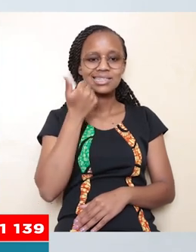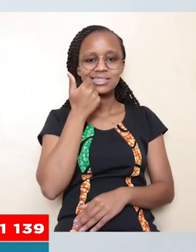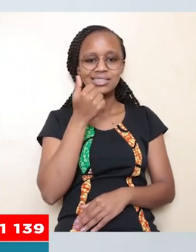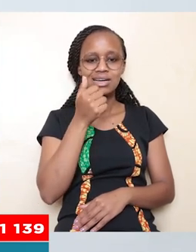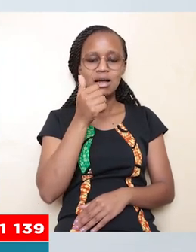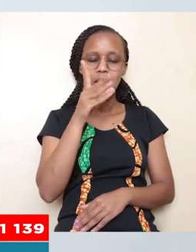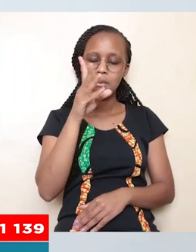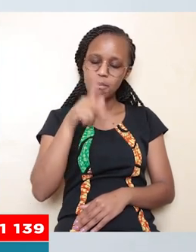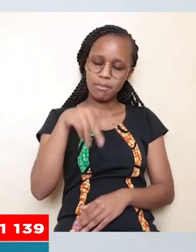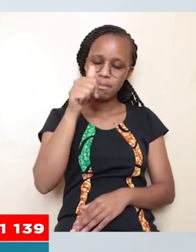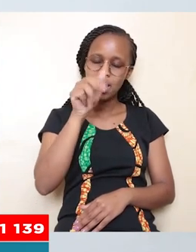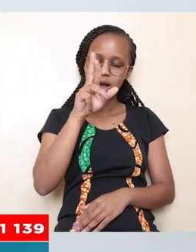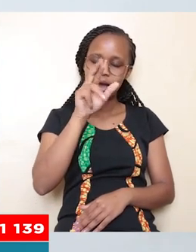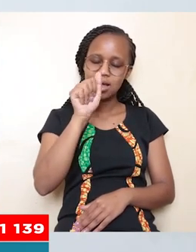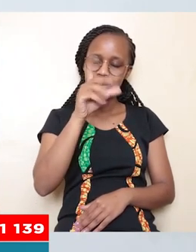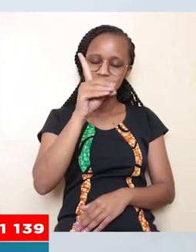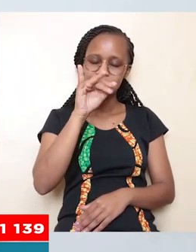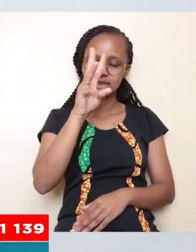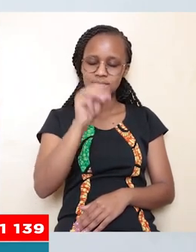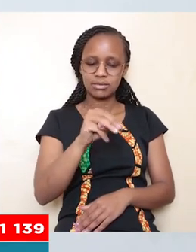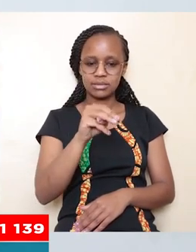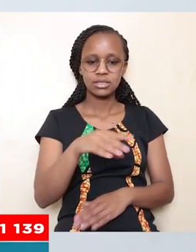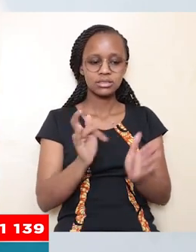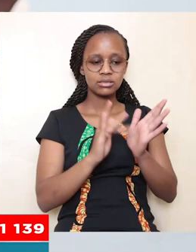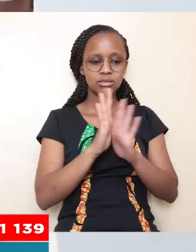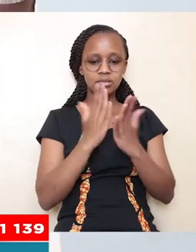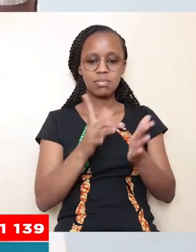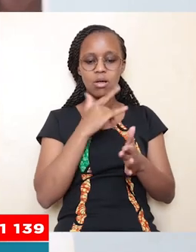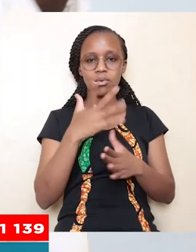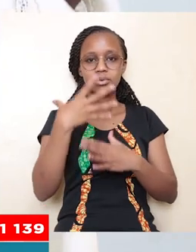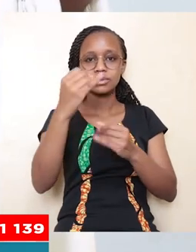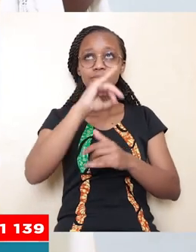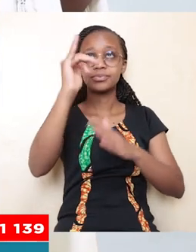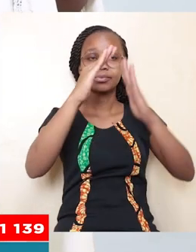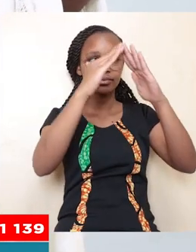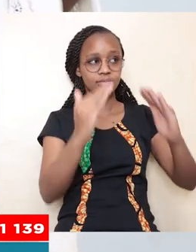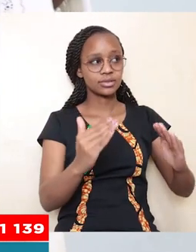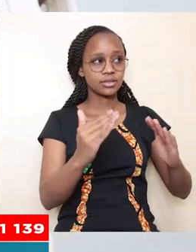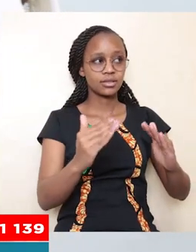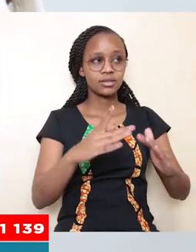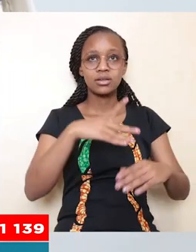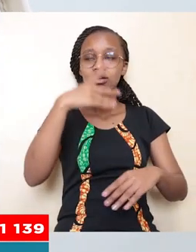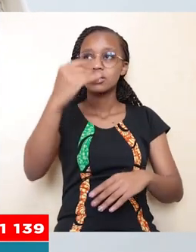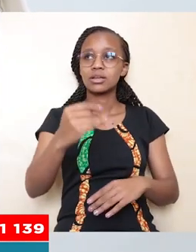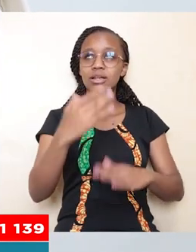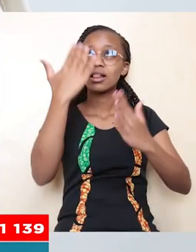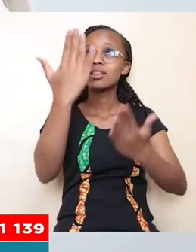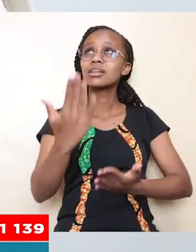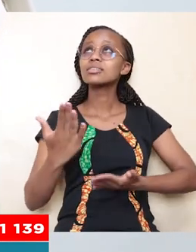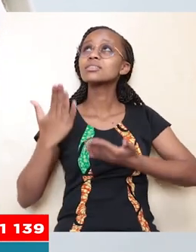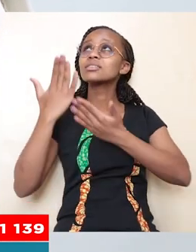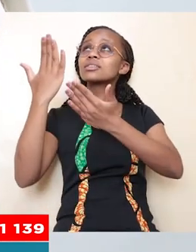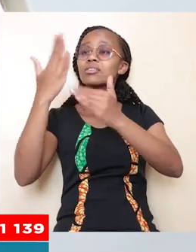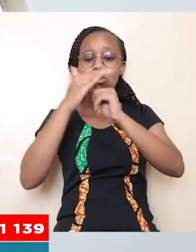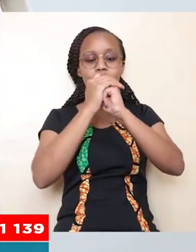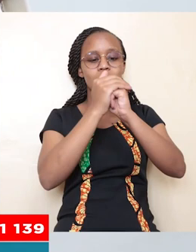paradigm, biblically speaking, you know, that people who were going to Jerusalem, they were going for sacrifice and